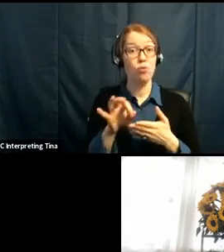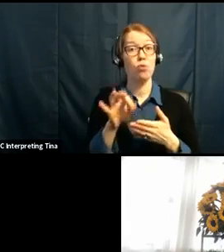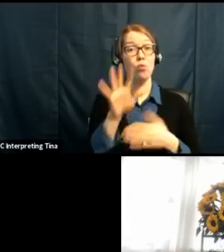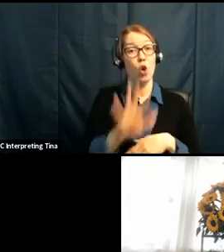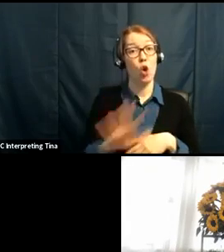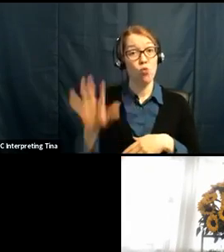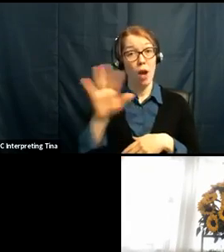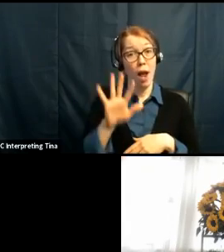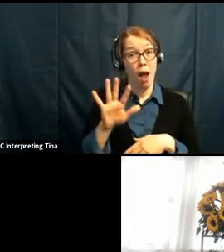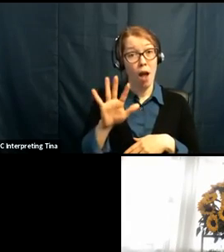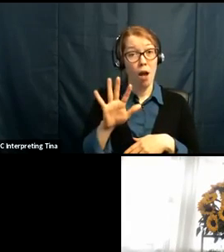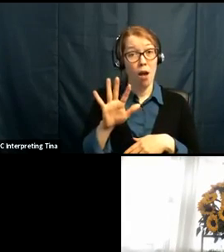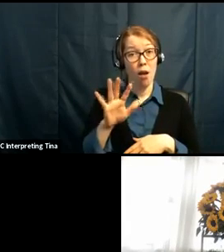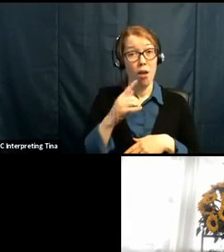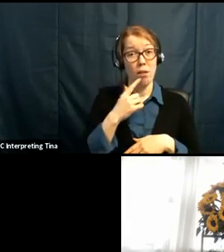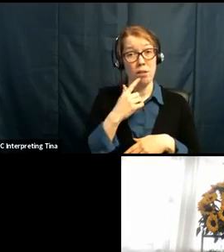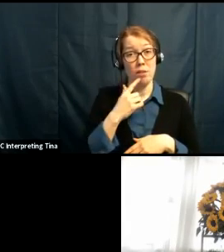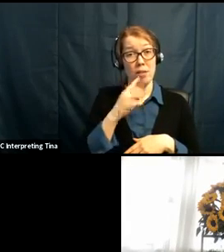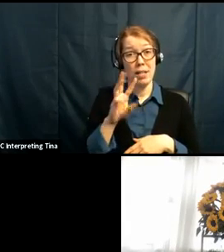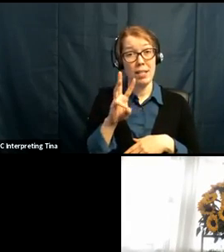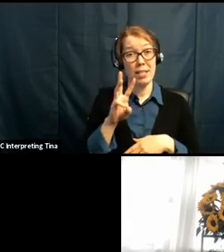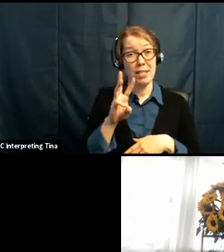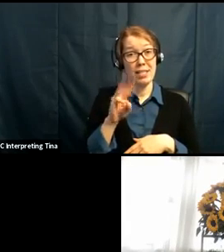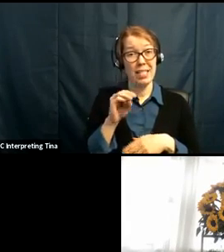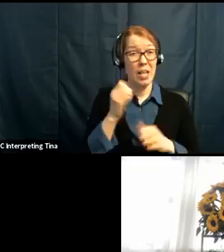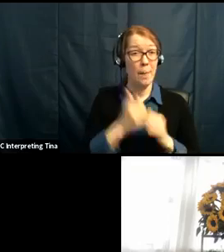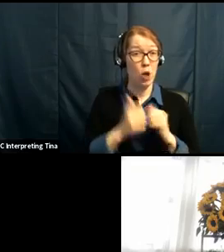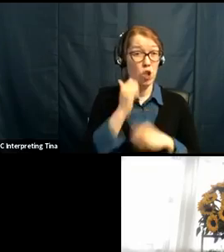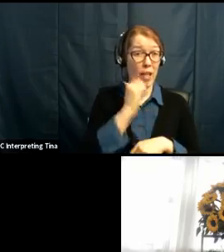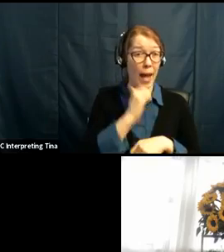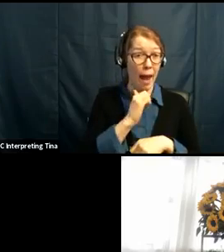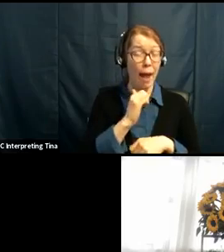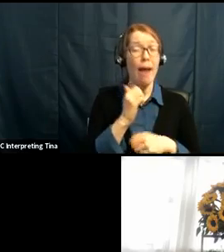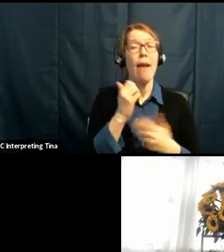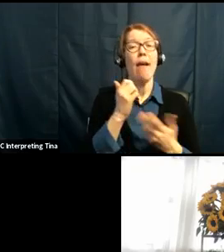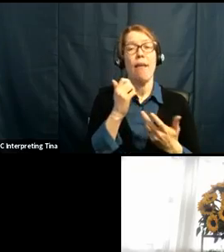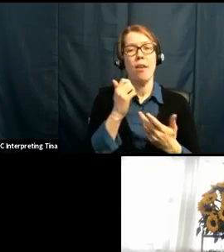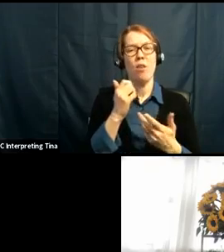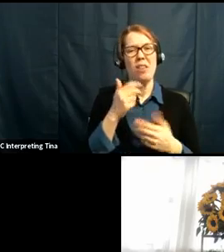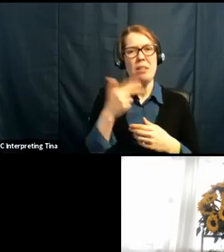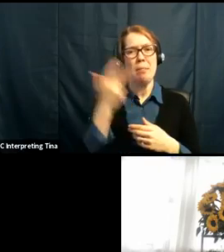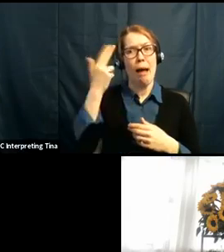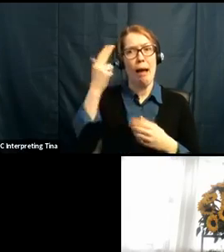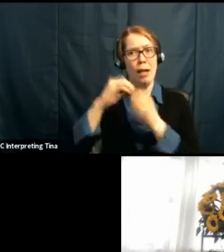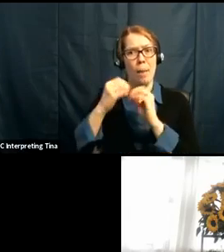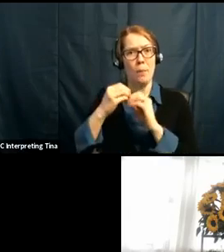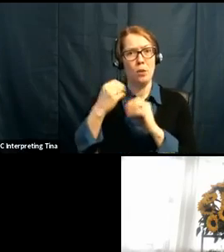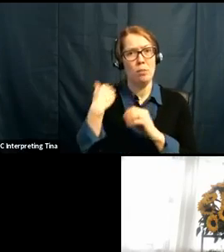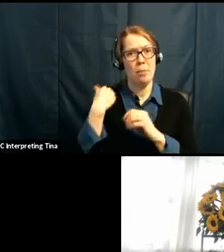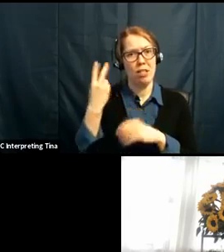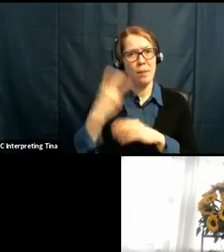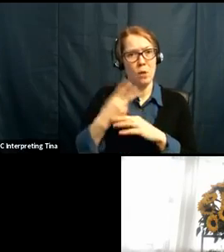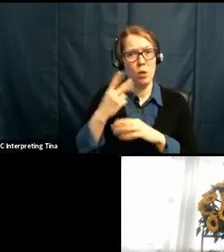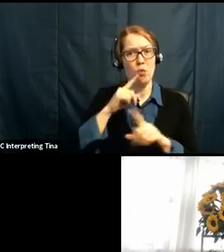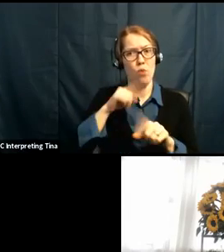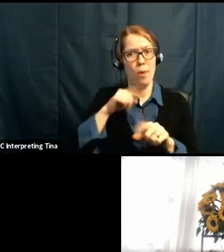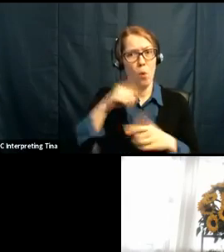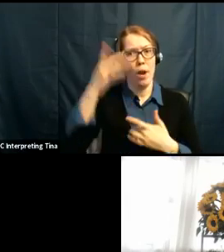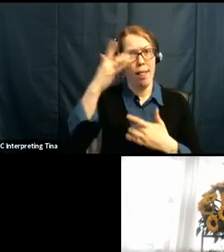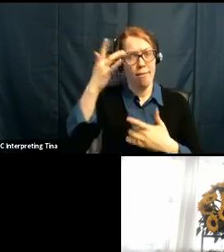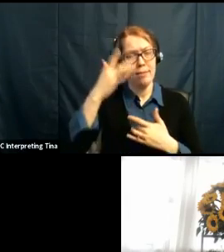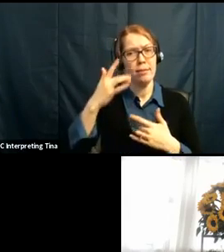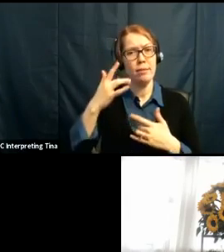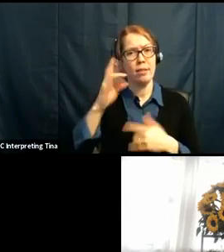around, let's just say 60 per day. We had some high days here last couple days of reported illness to us